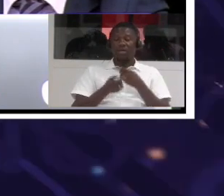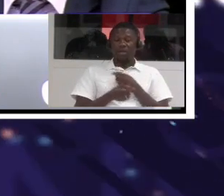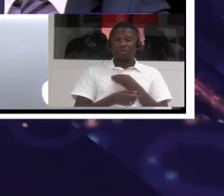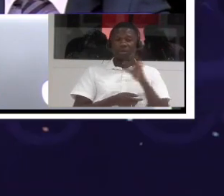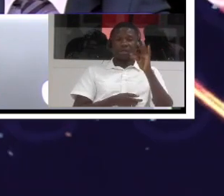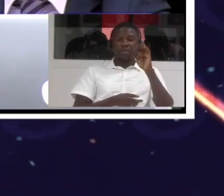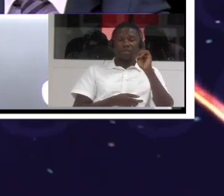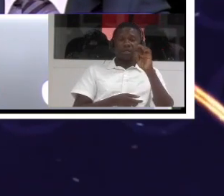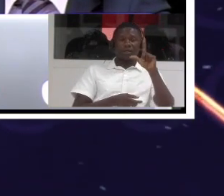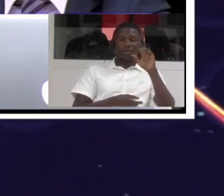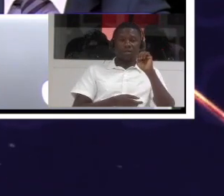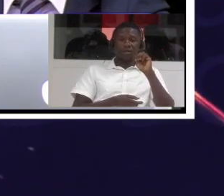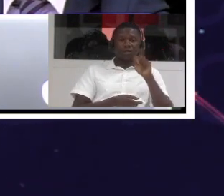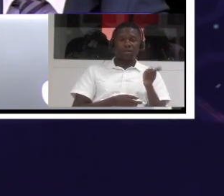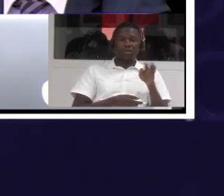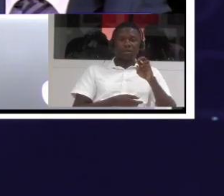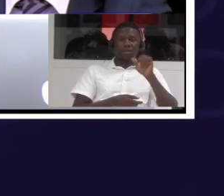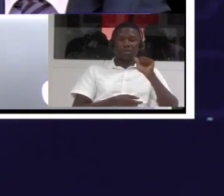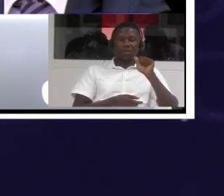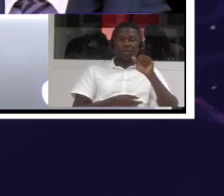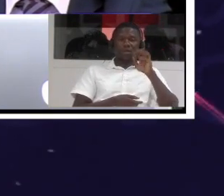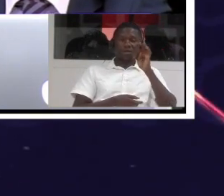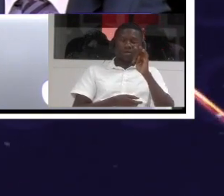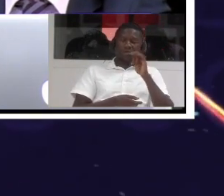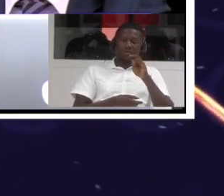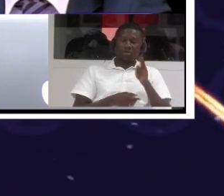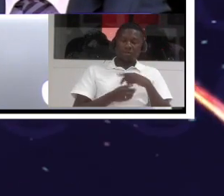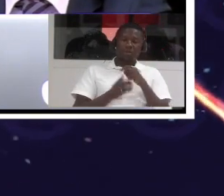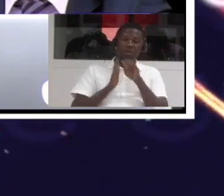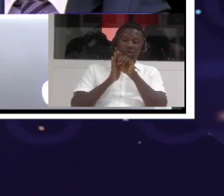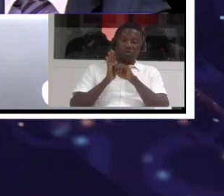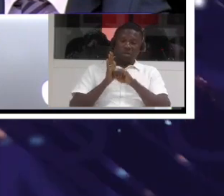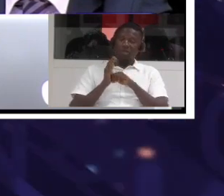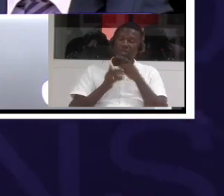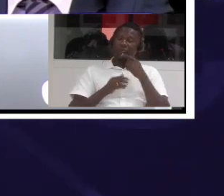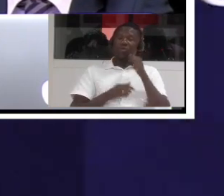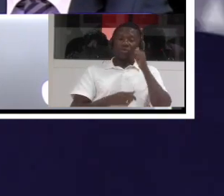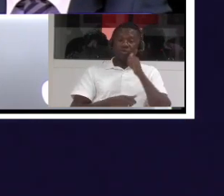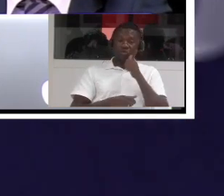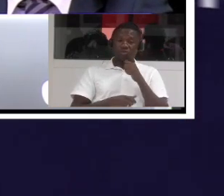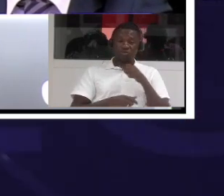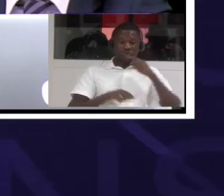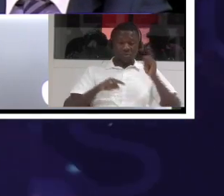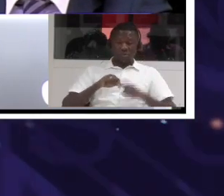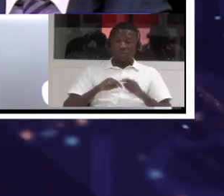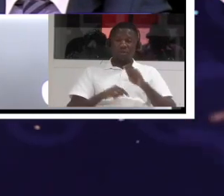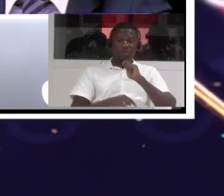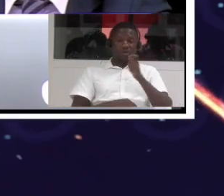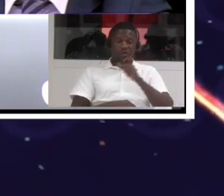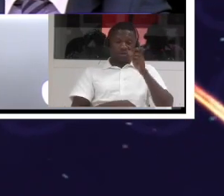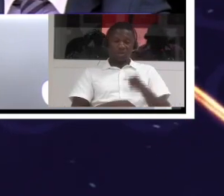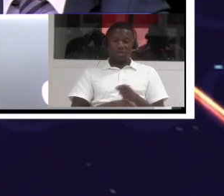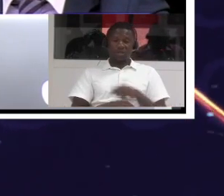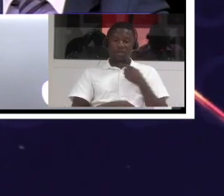it, which was also used to prosecute journalists. In fact,